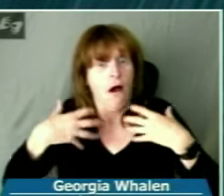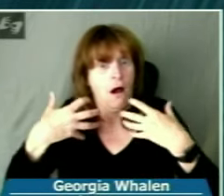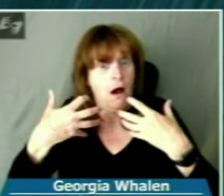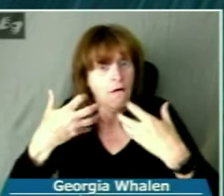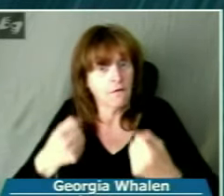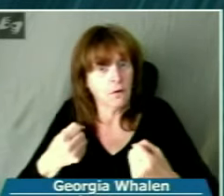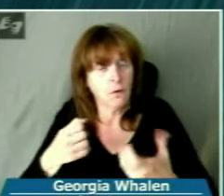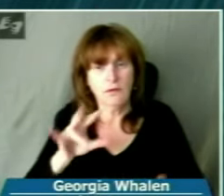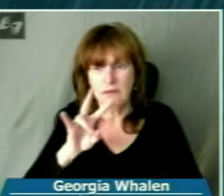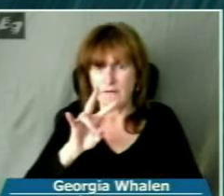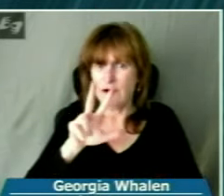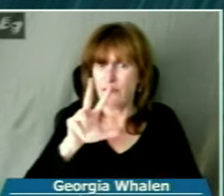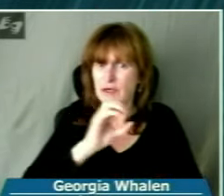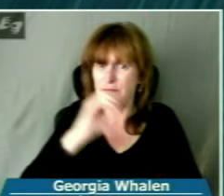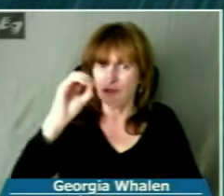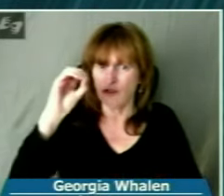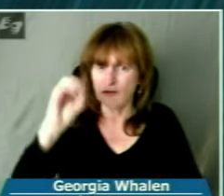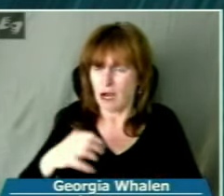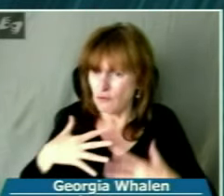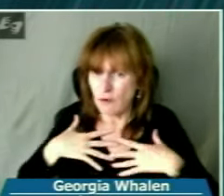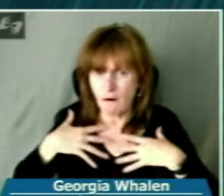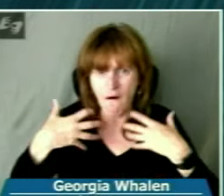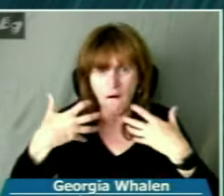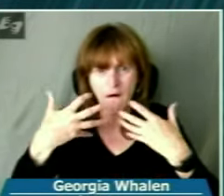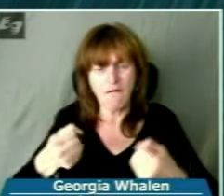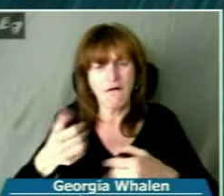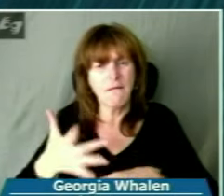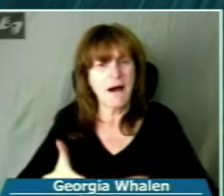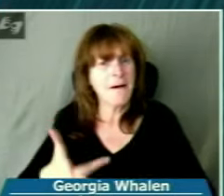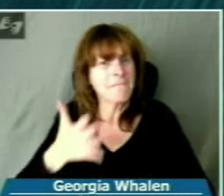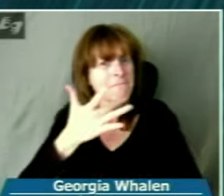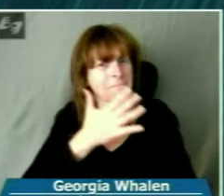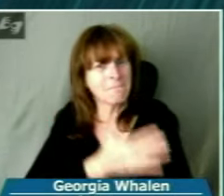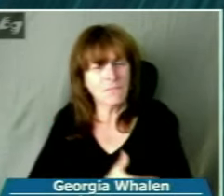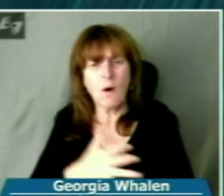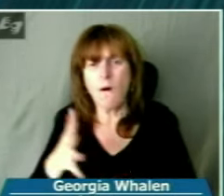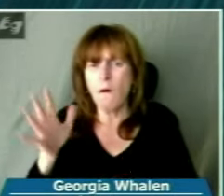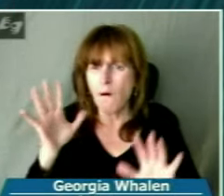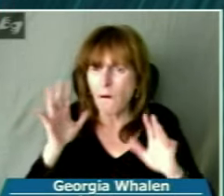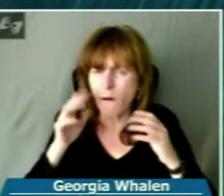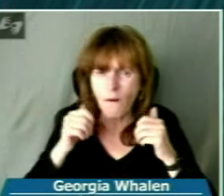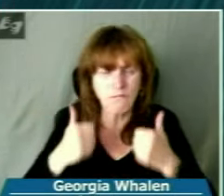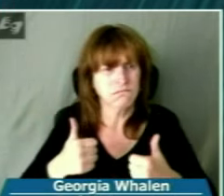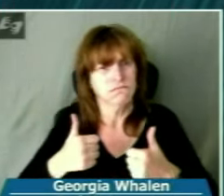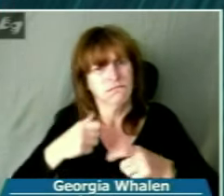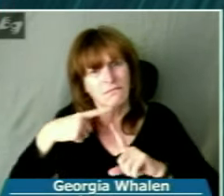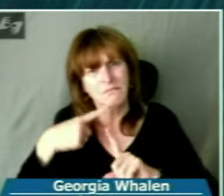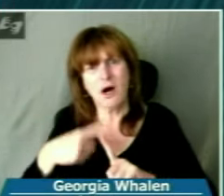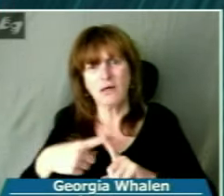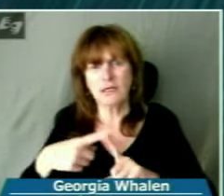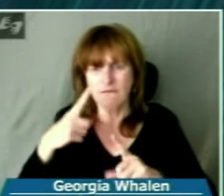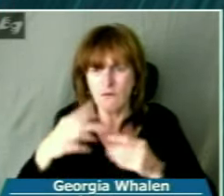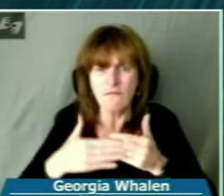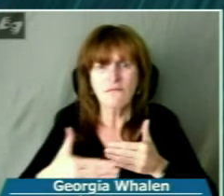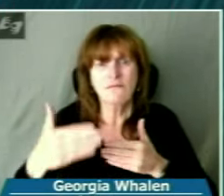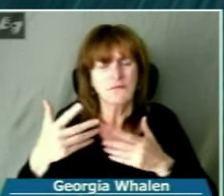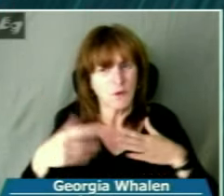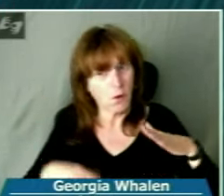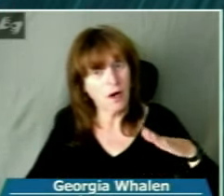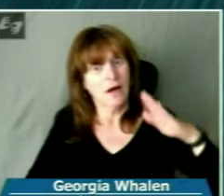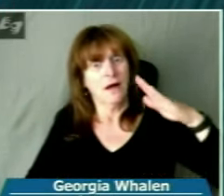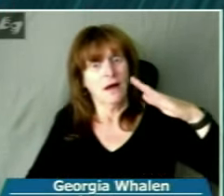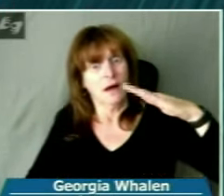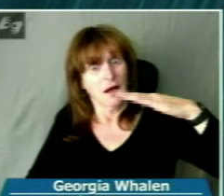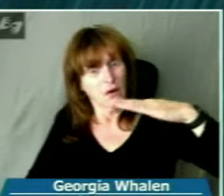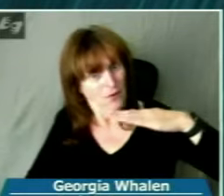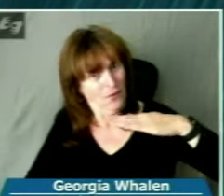have recovered. And so that's, again, very encouraging as we go forward in terms of us flattening the curve and showing that the number of